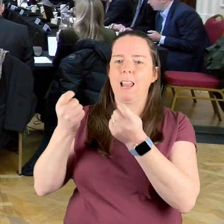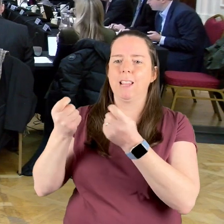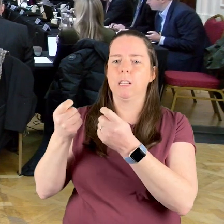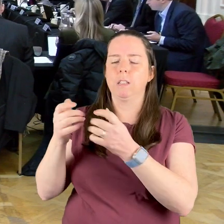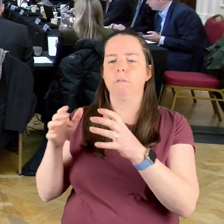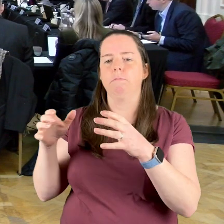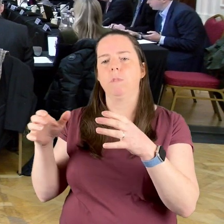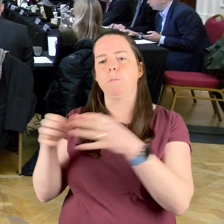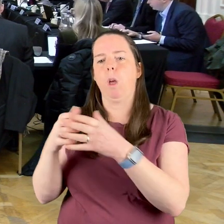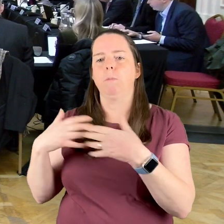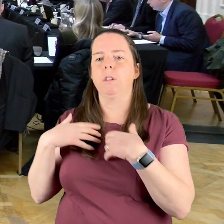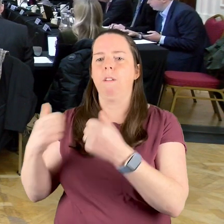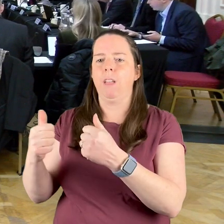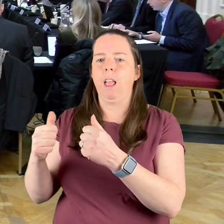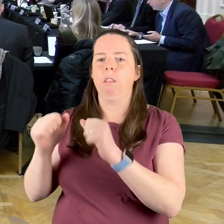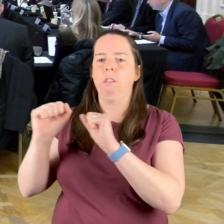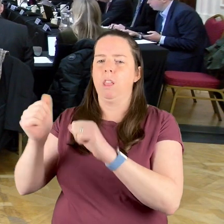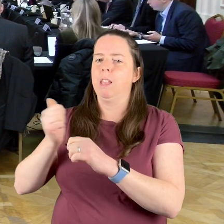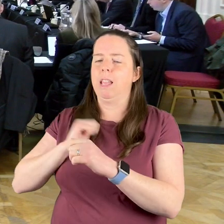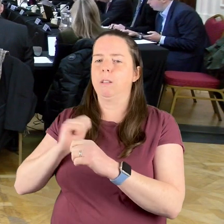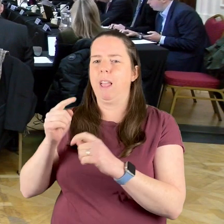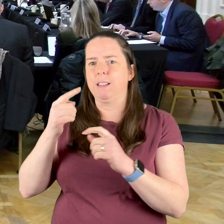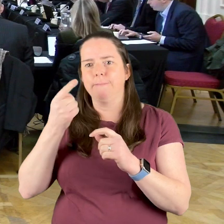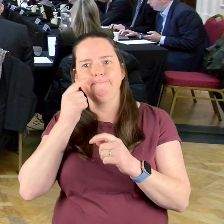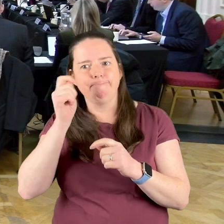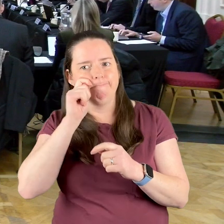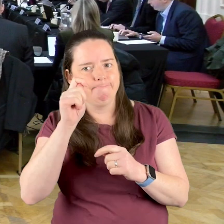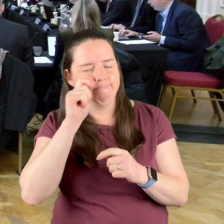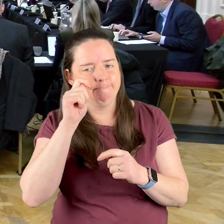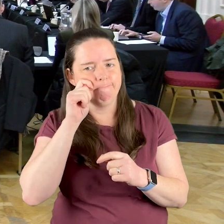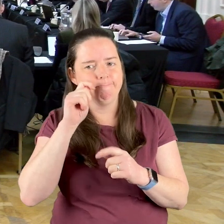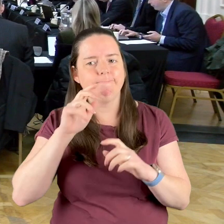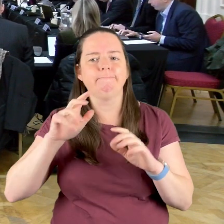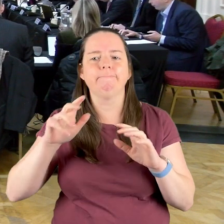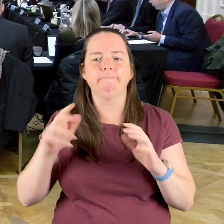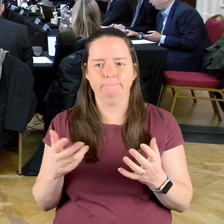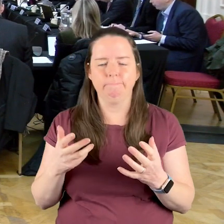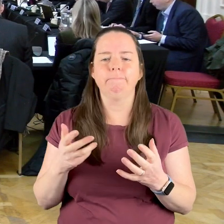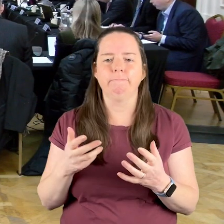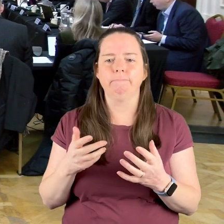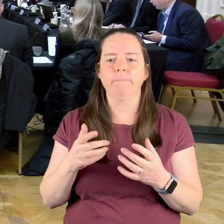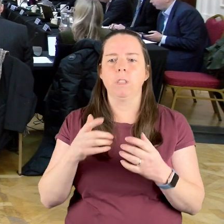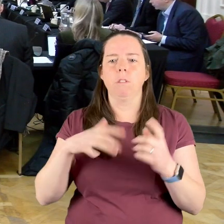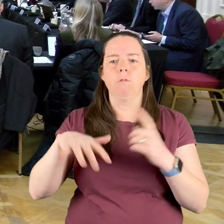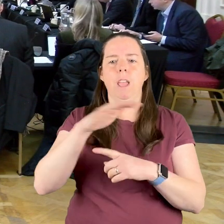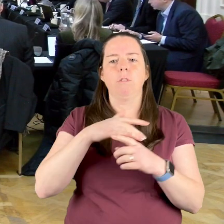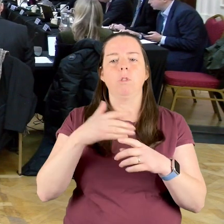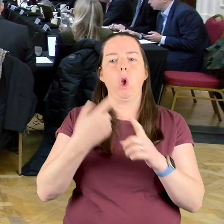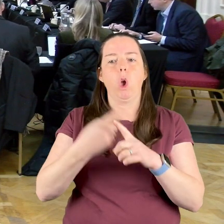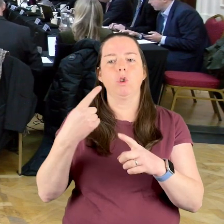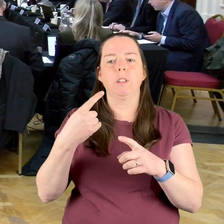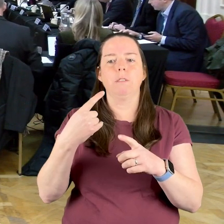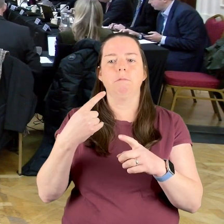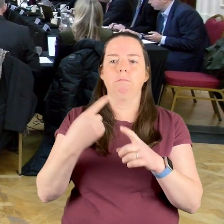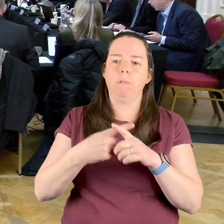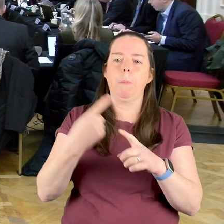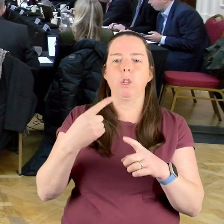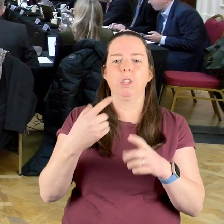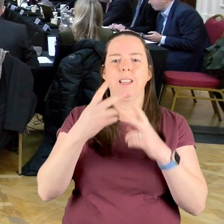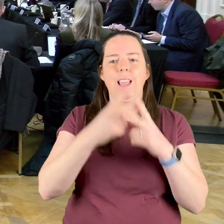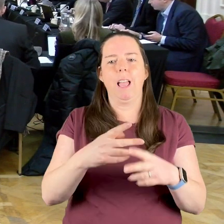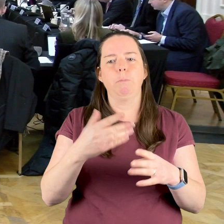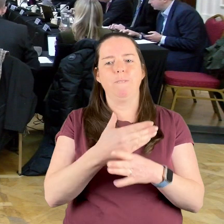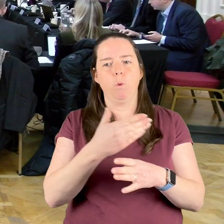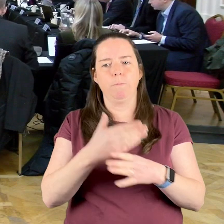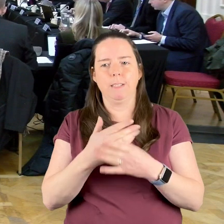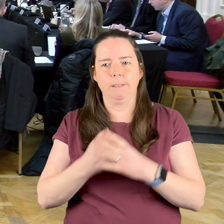our regulators and through the Department of Health around our urgent emergency care performance. This